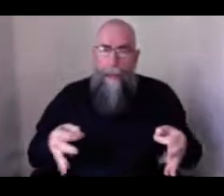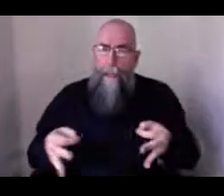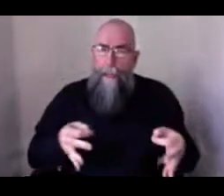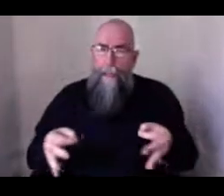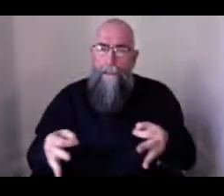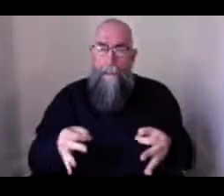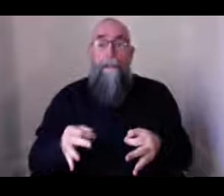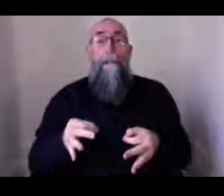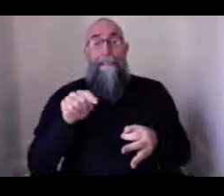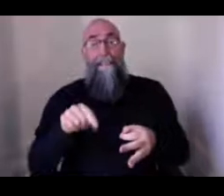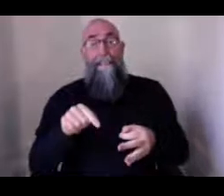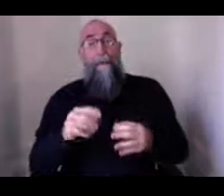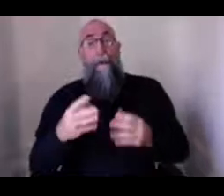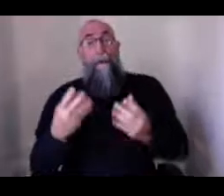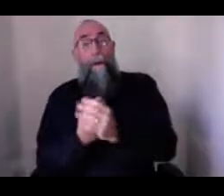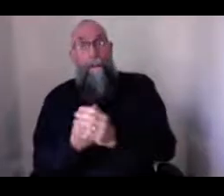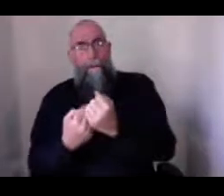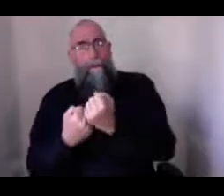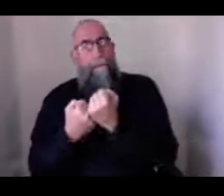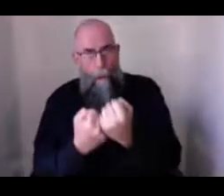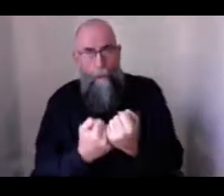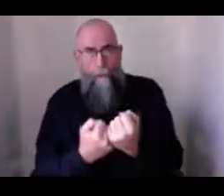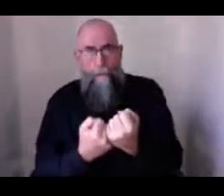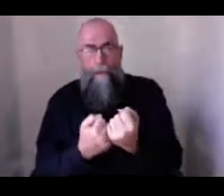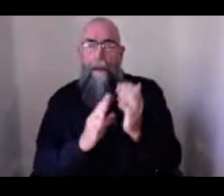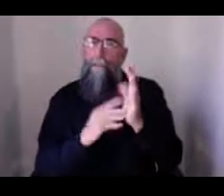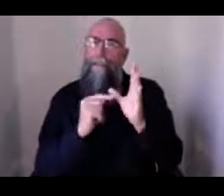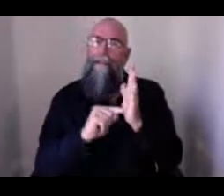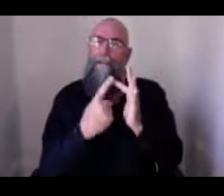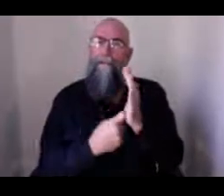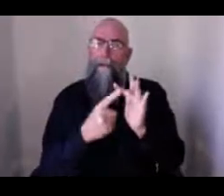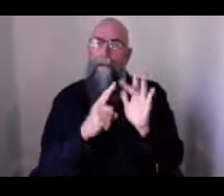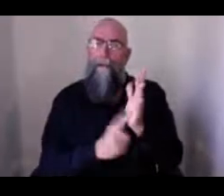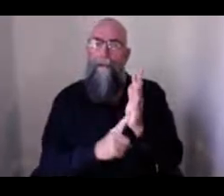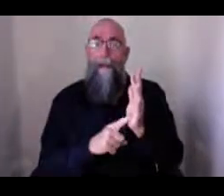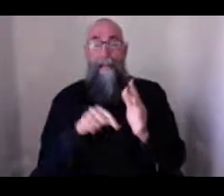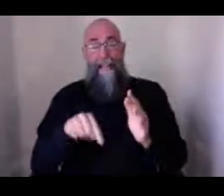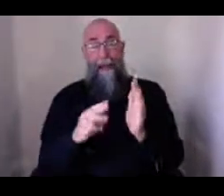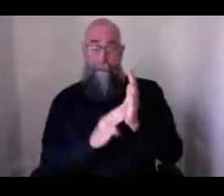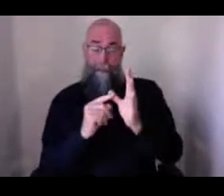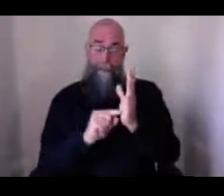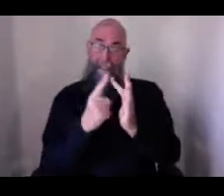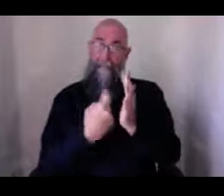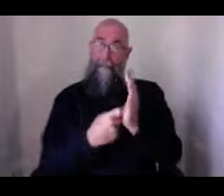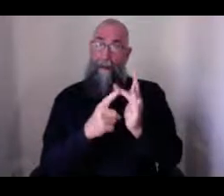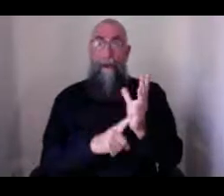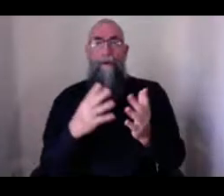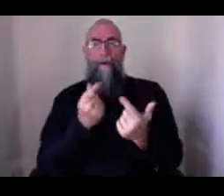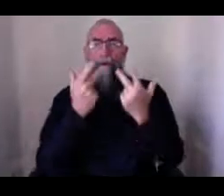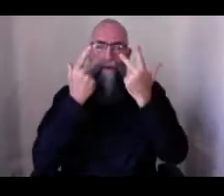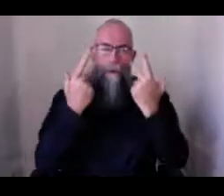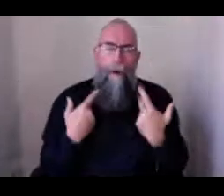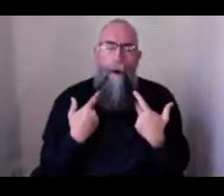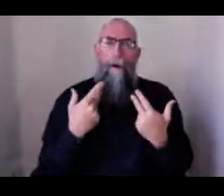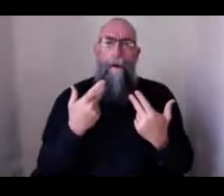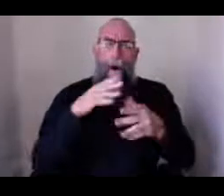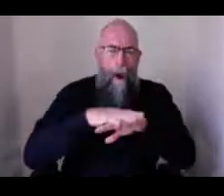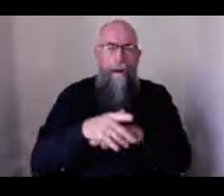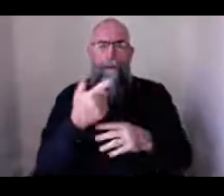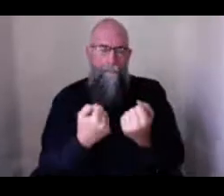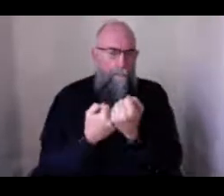material. Support material should be exactly that. It should support and provide evidence of your project as outlined in your